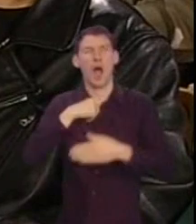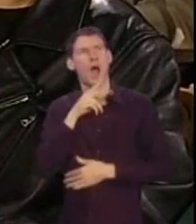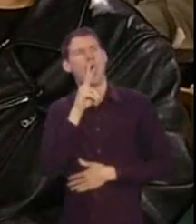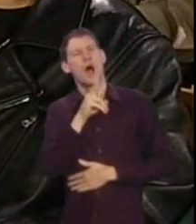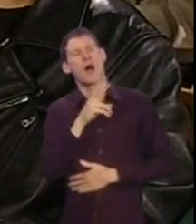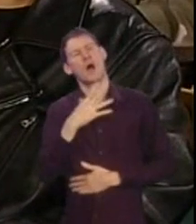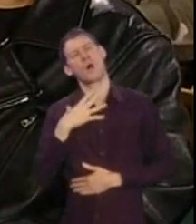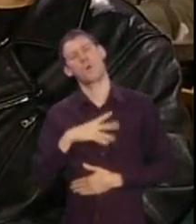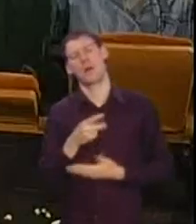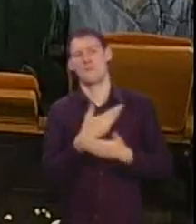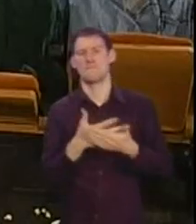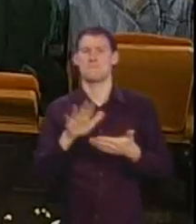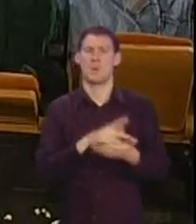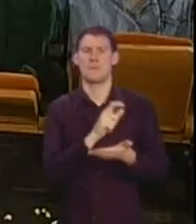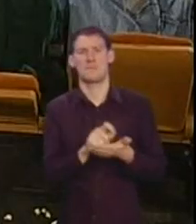poem.